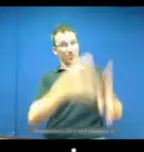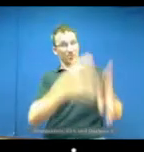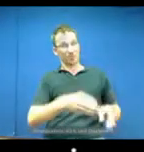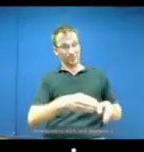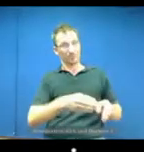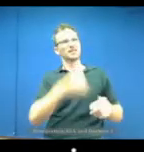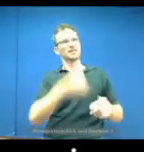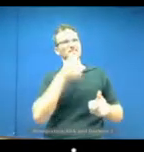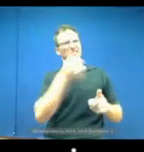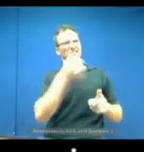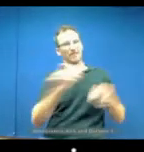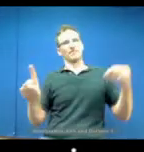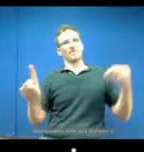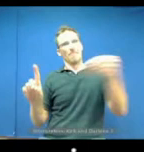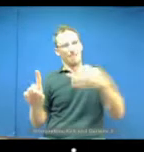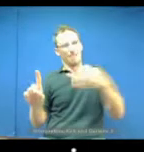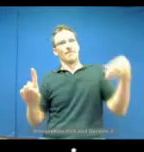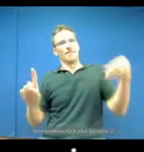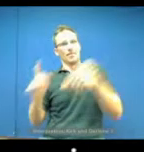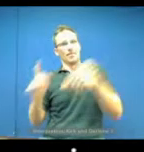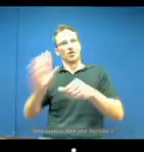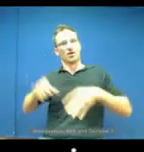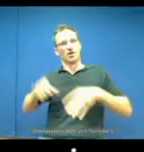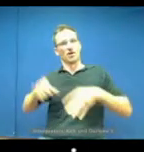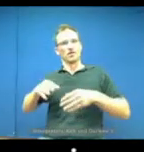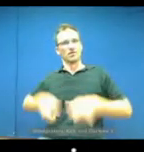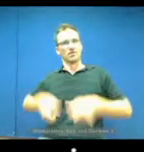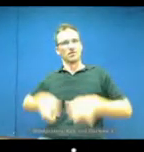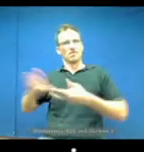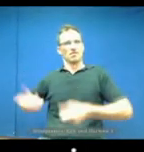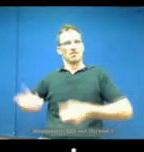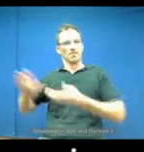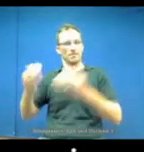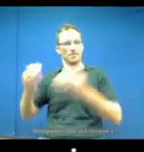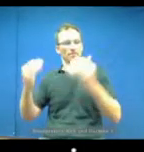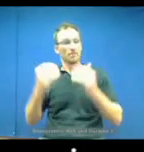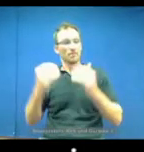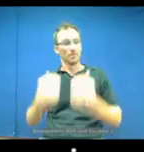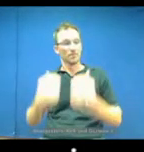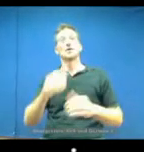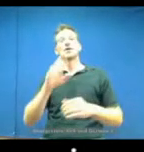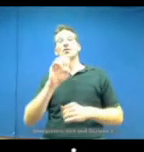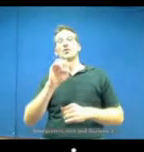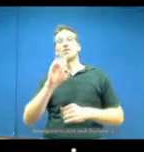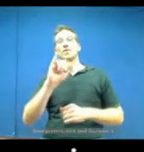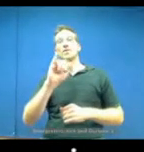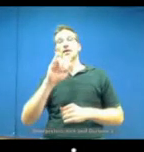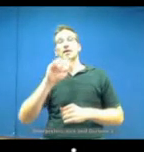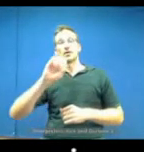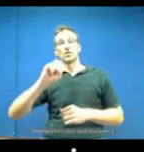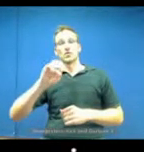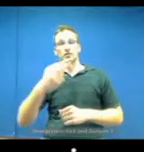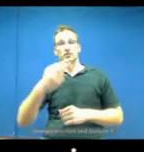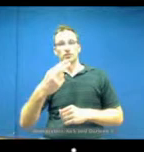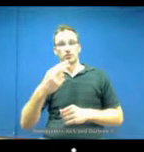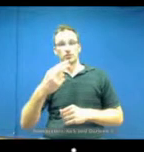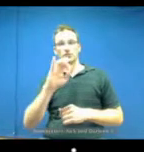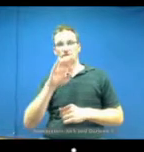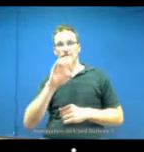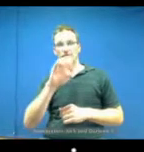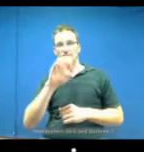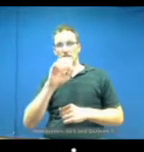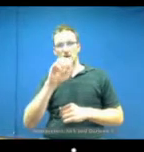The relinquish firearms provision is one we have in Maryland. And that's an order